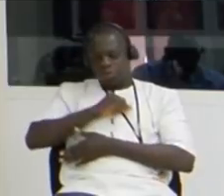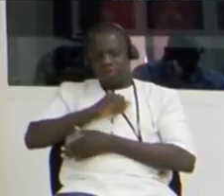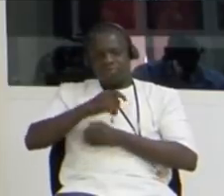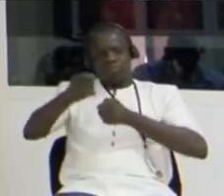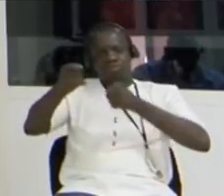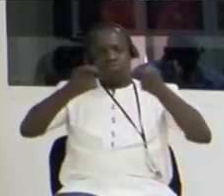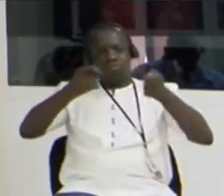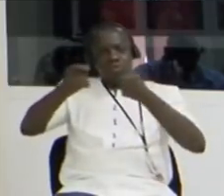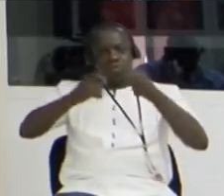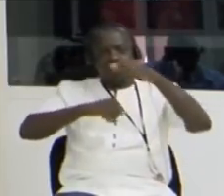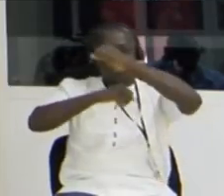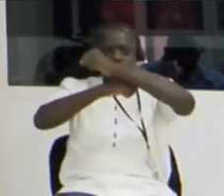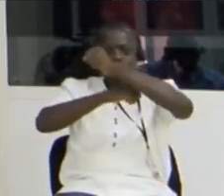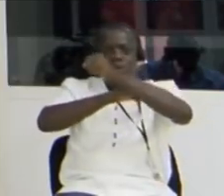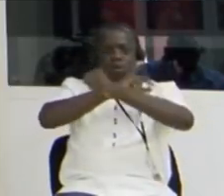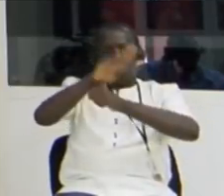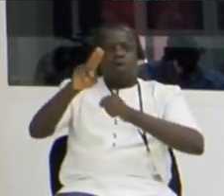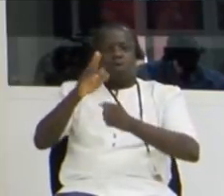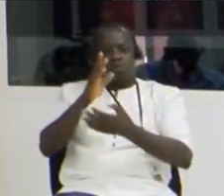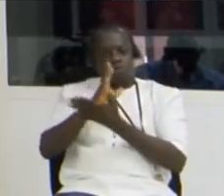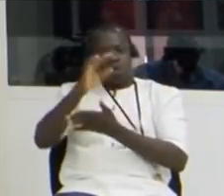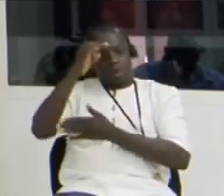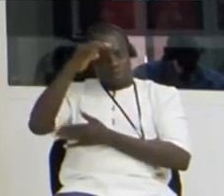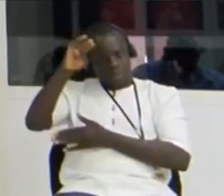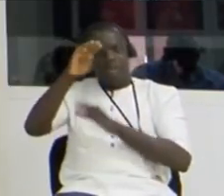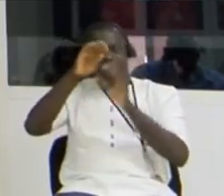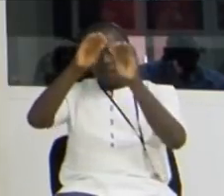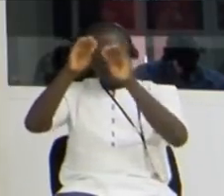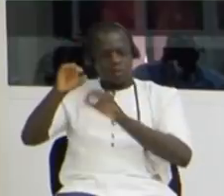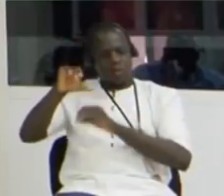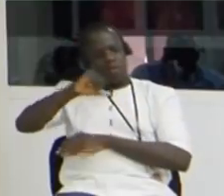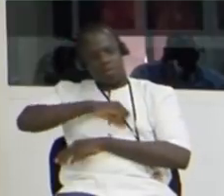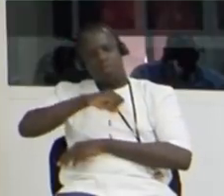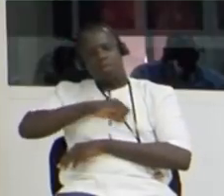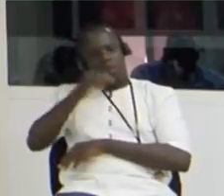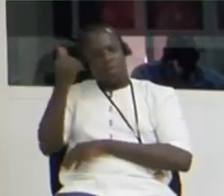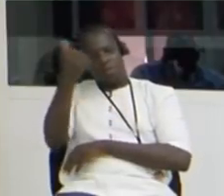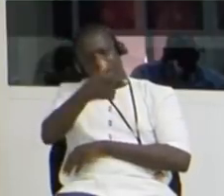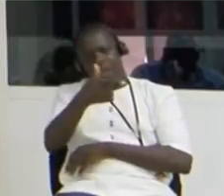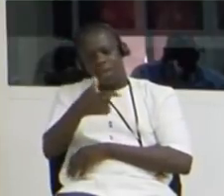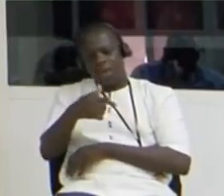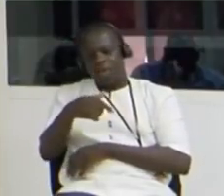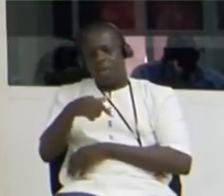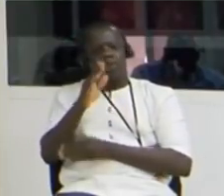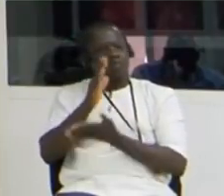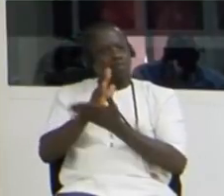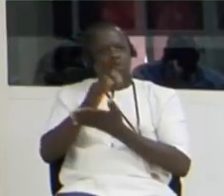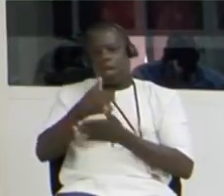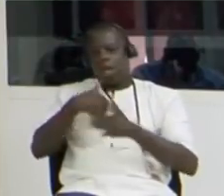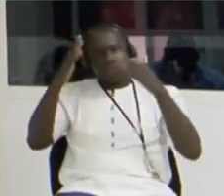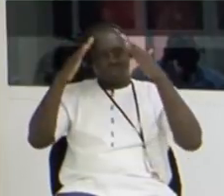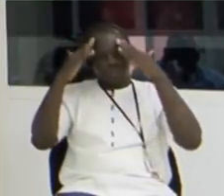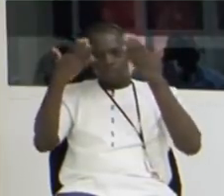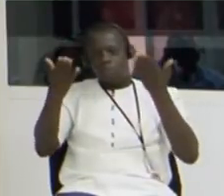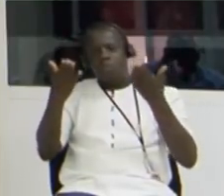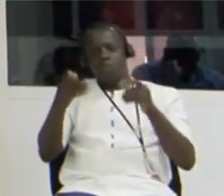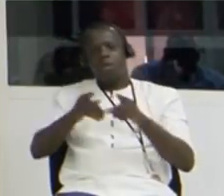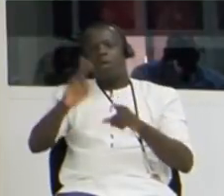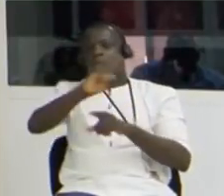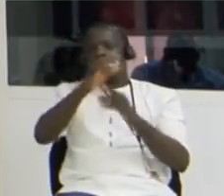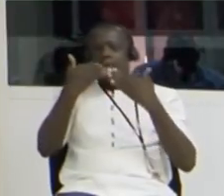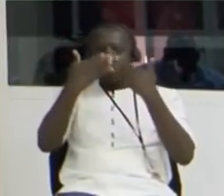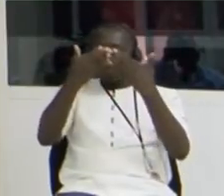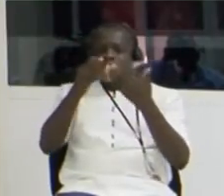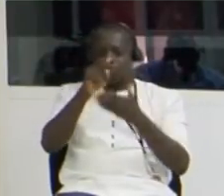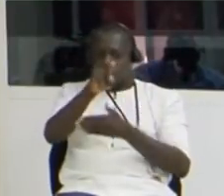It was under the purview of the Ministry of Education. I don't really know, but what I can tell you is mostly is the letter from